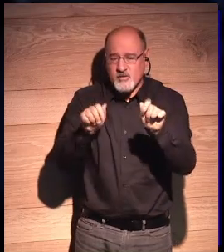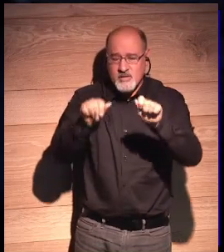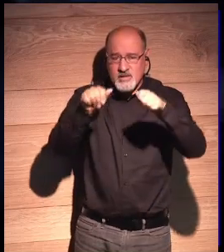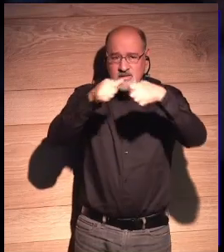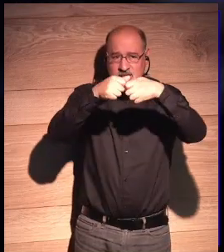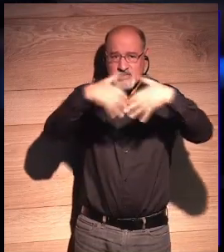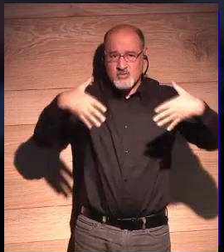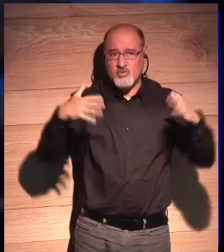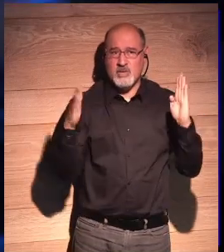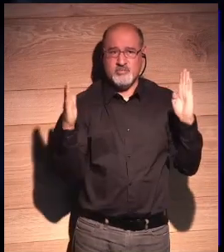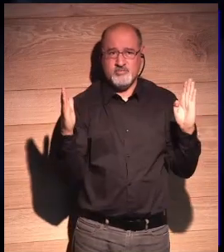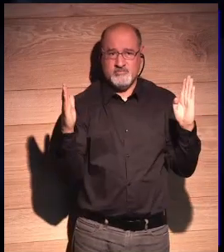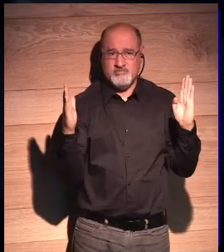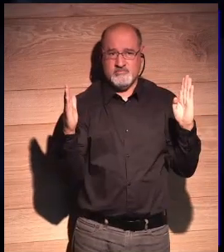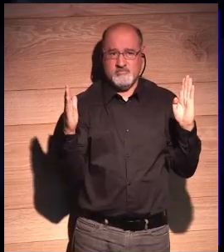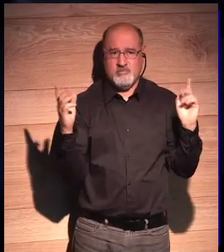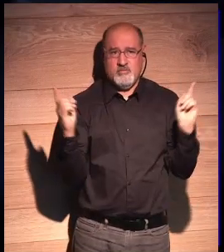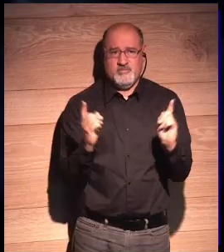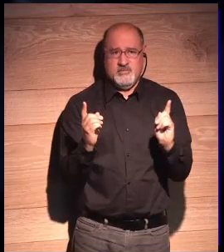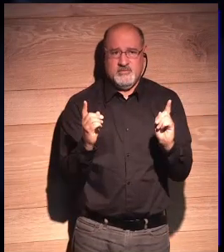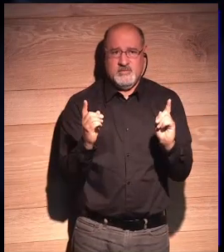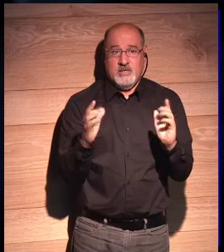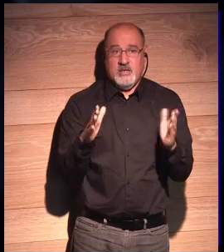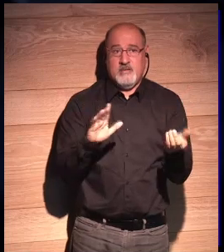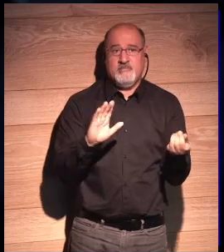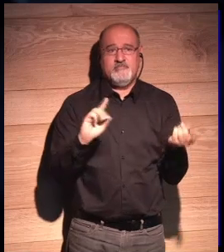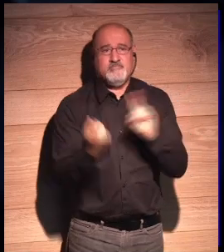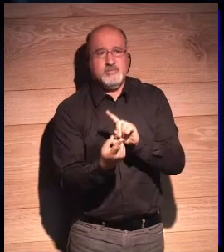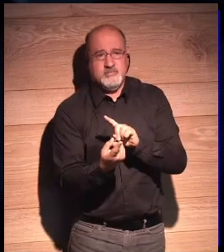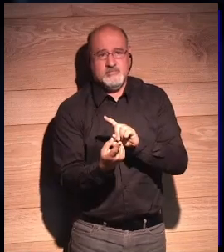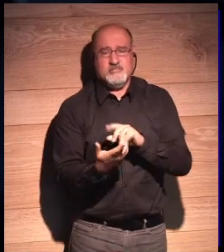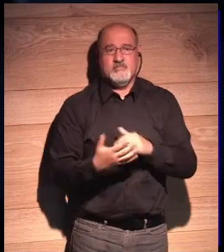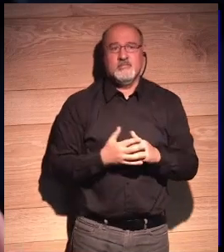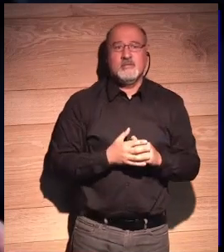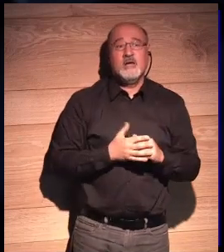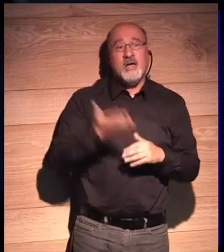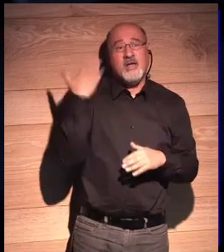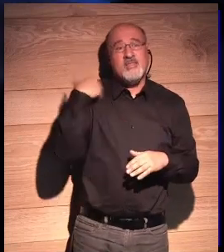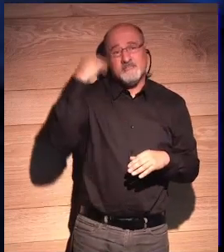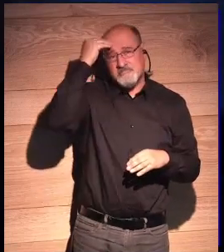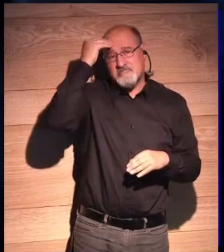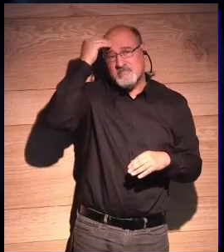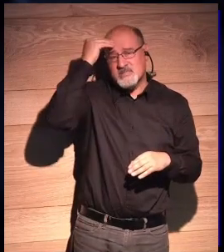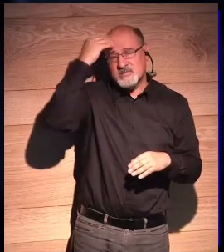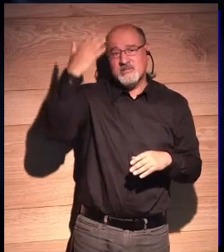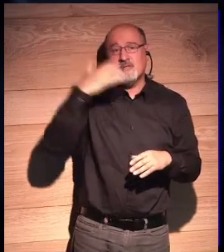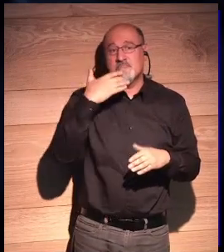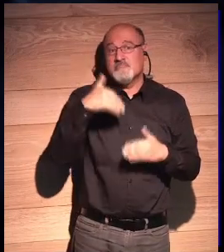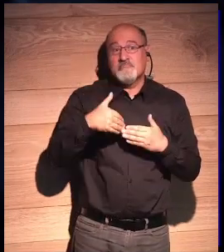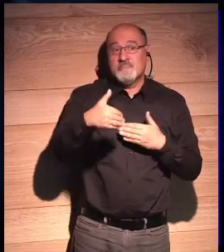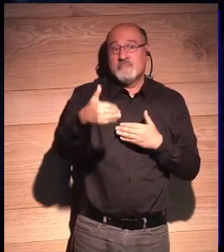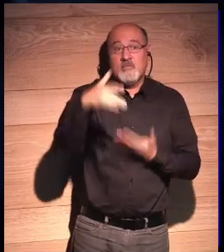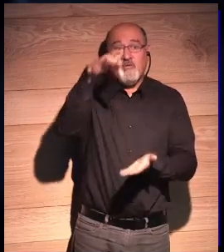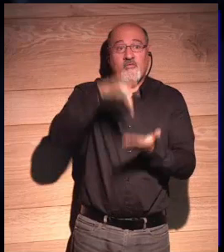like, you know, I always feel like something horrible is going to happen, like in the near future. So you feel like, okay, you know, if I make it 4 months, I'll be done